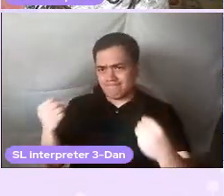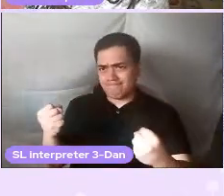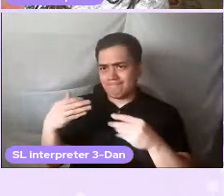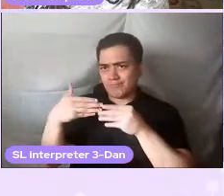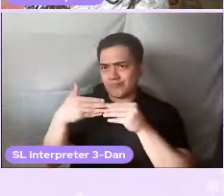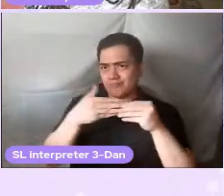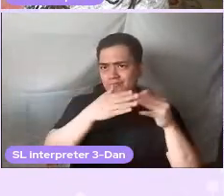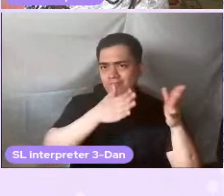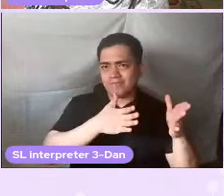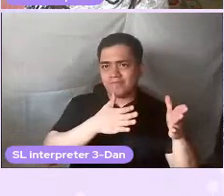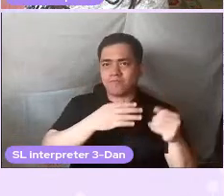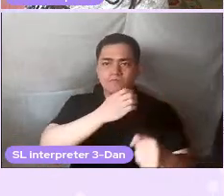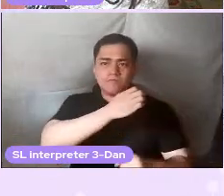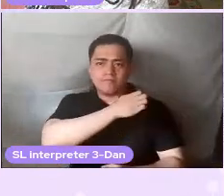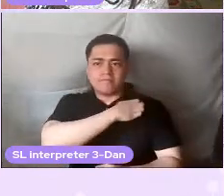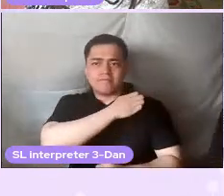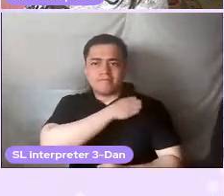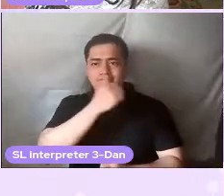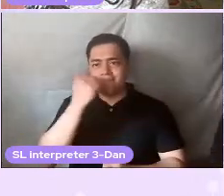others.